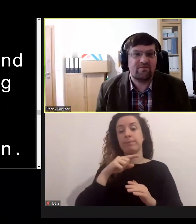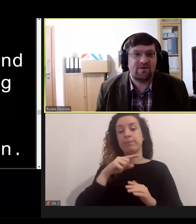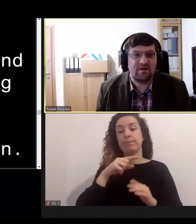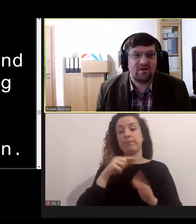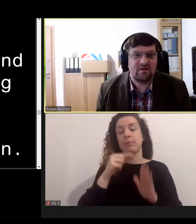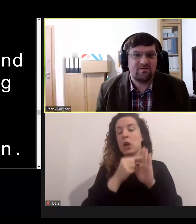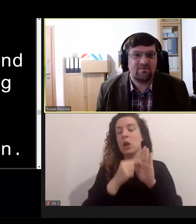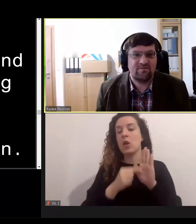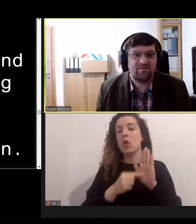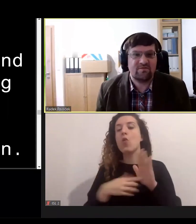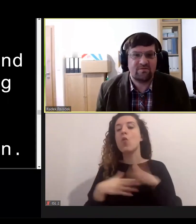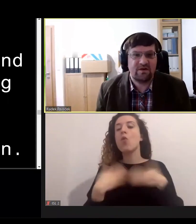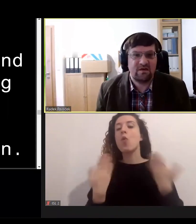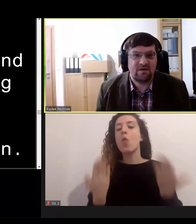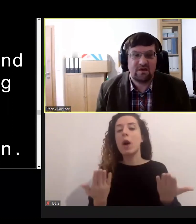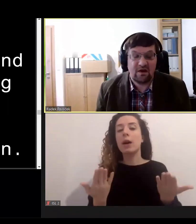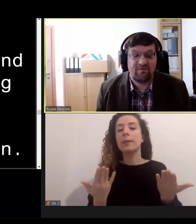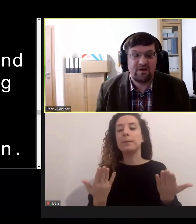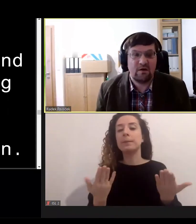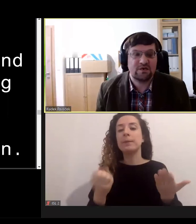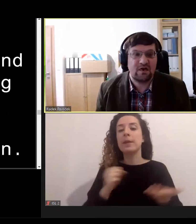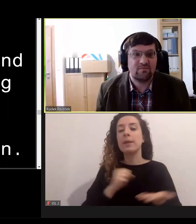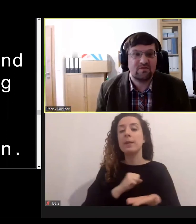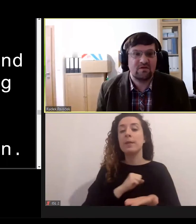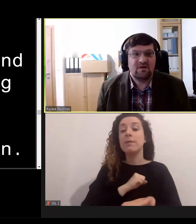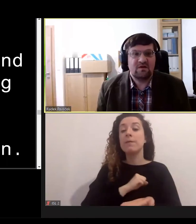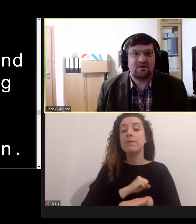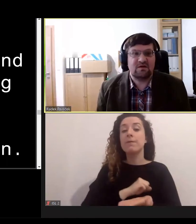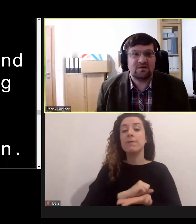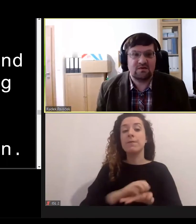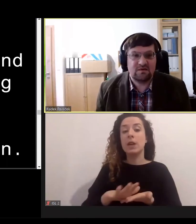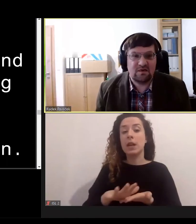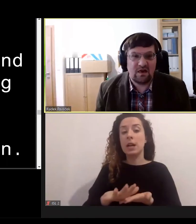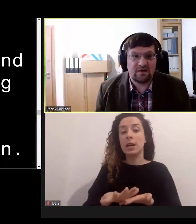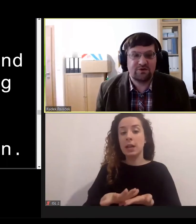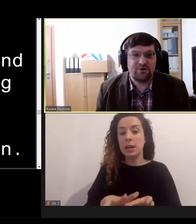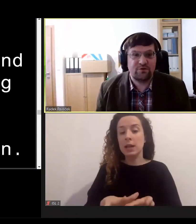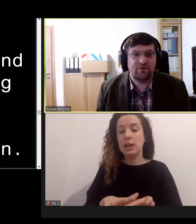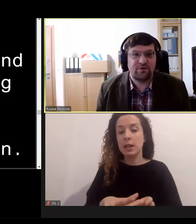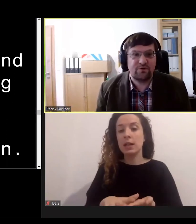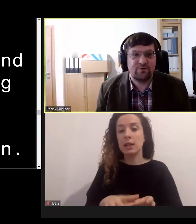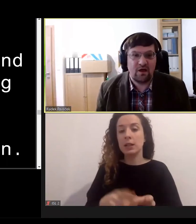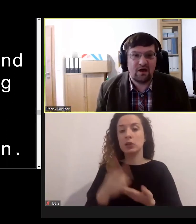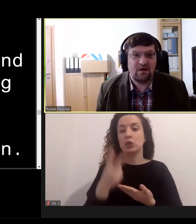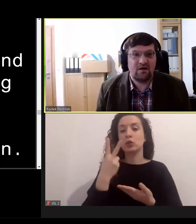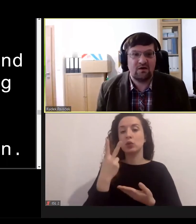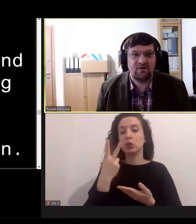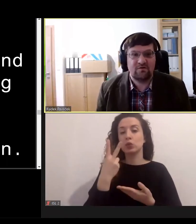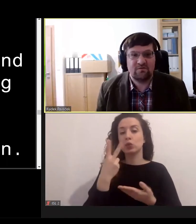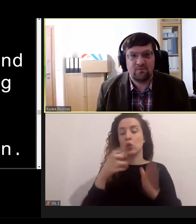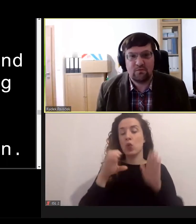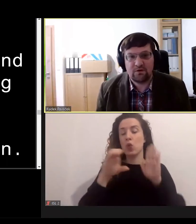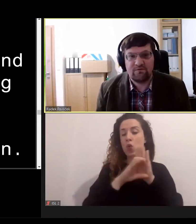university. At university, we are, let's say, shadowing and supporting all processes regarding